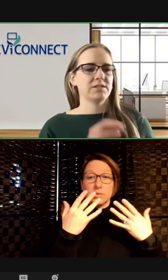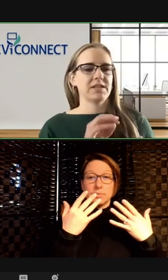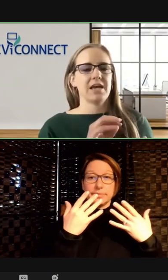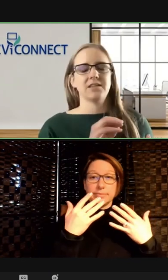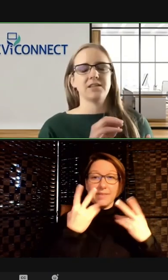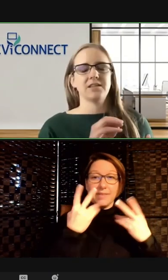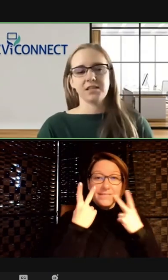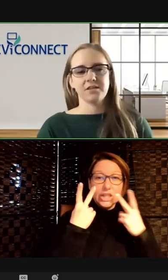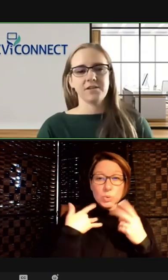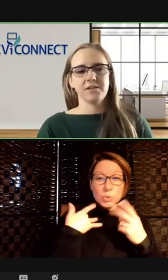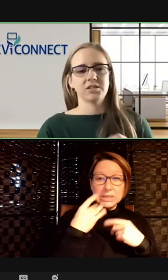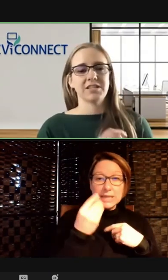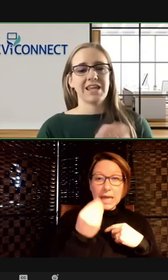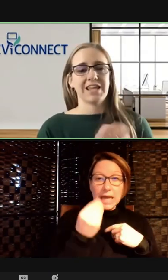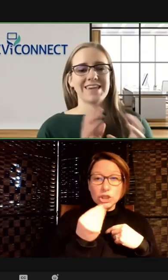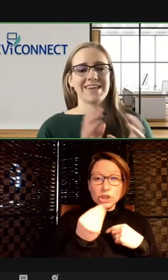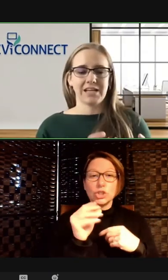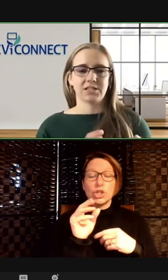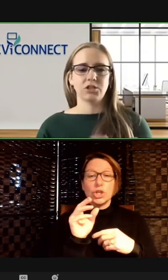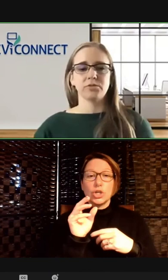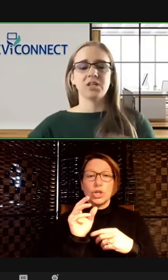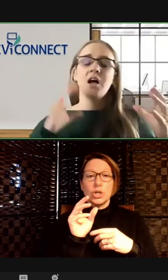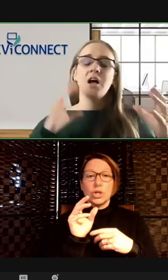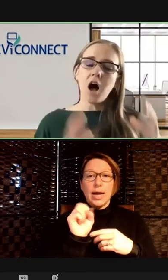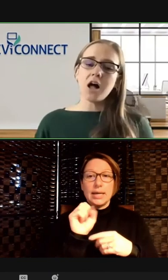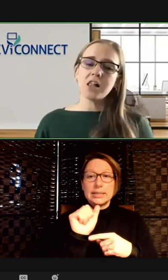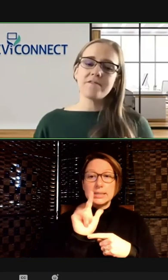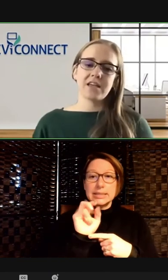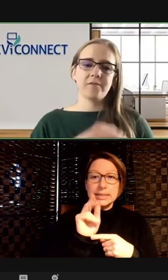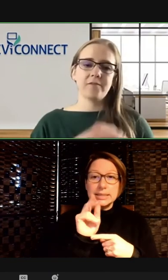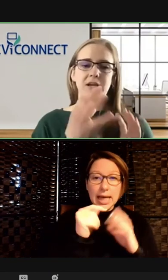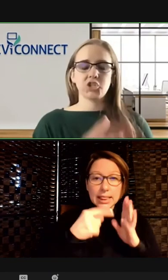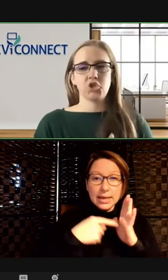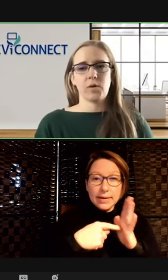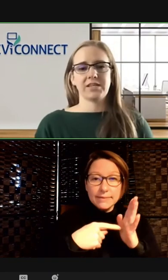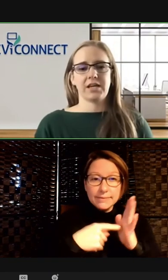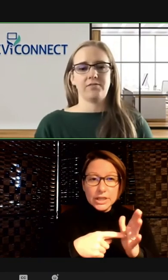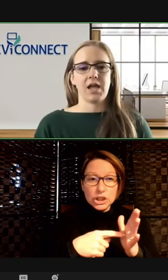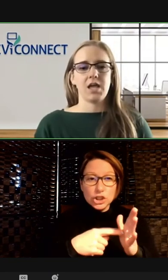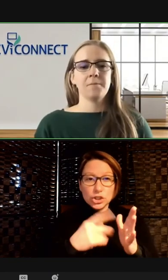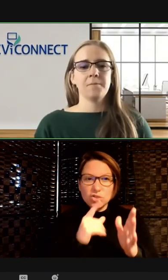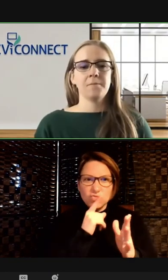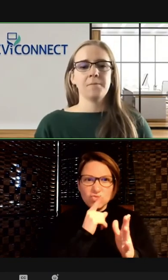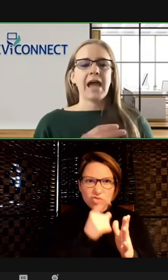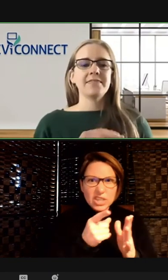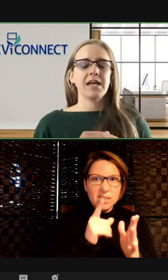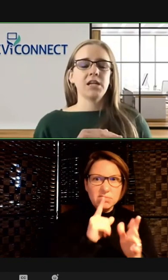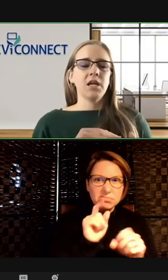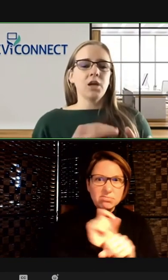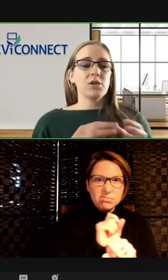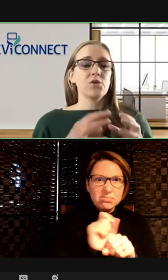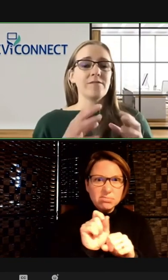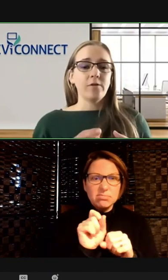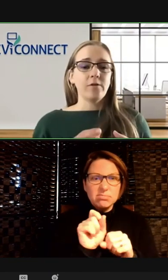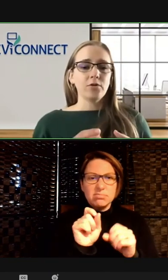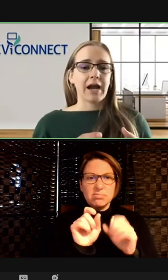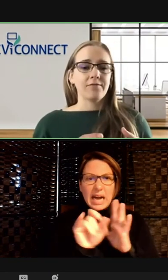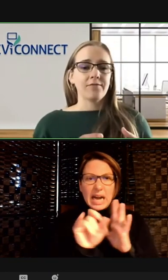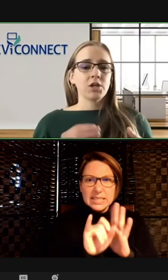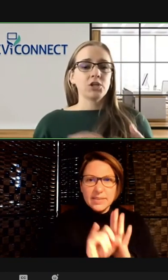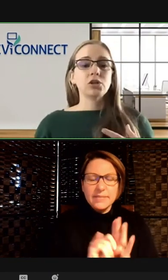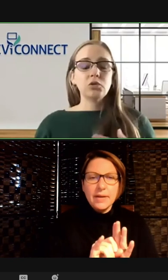and actual size and the salient features and context clues, all of that information to identify it. And then when you have